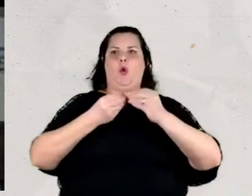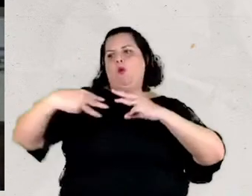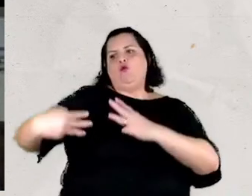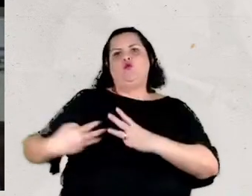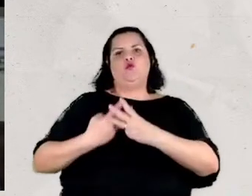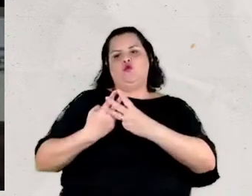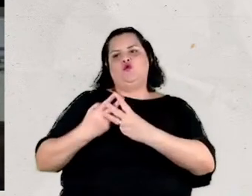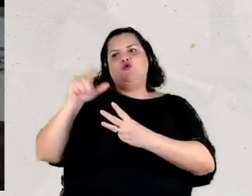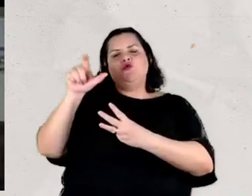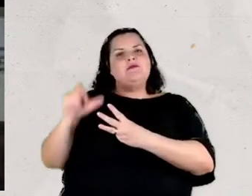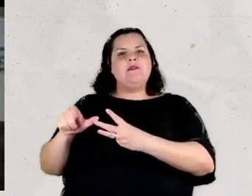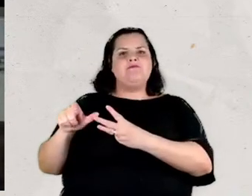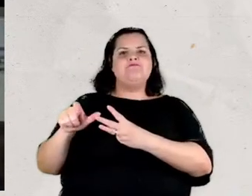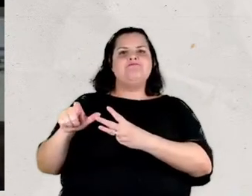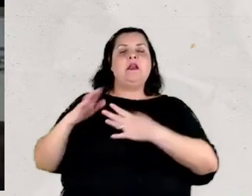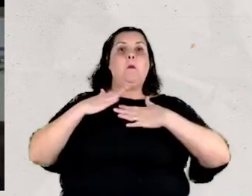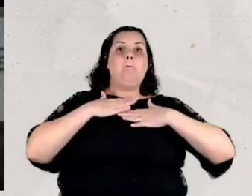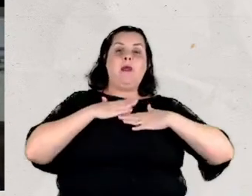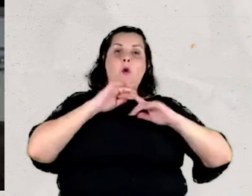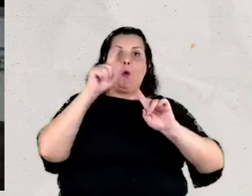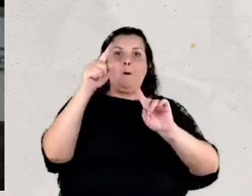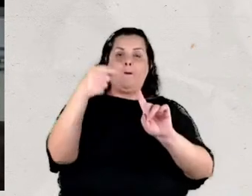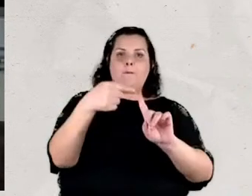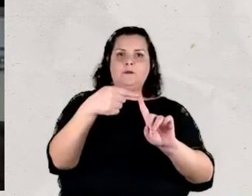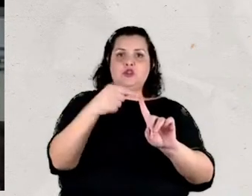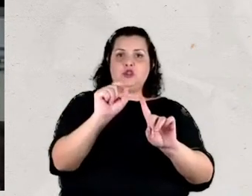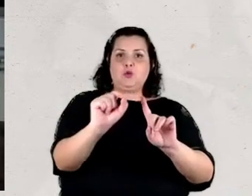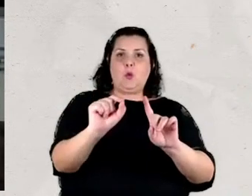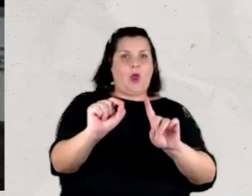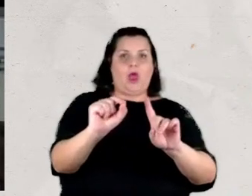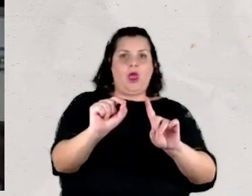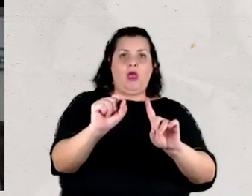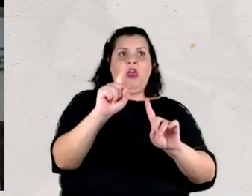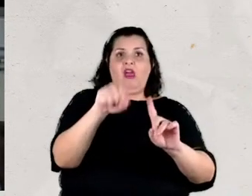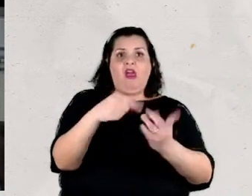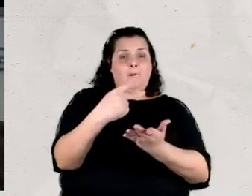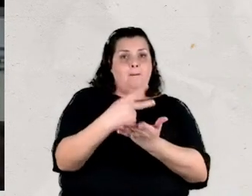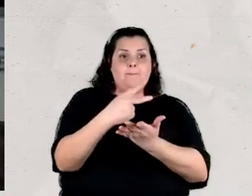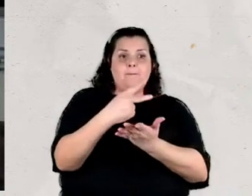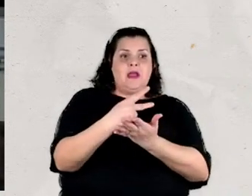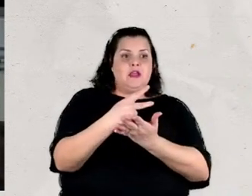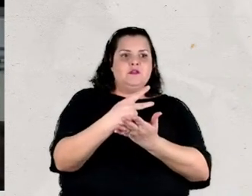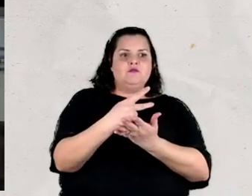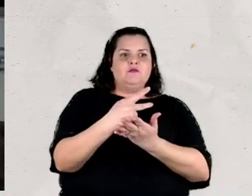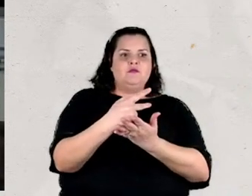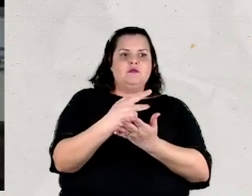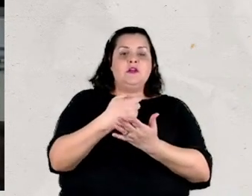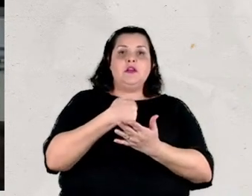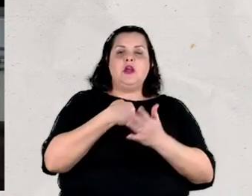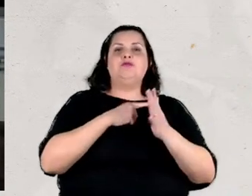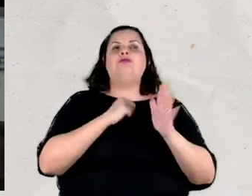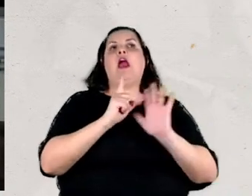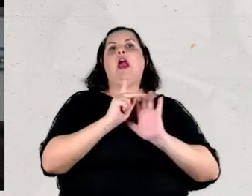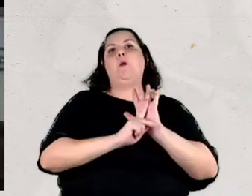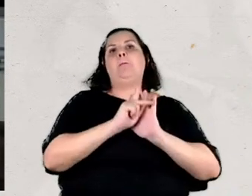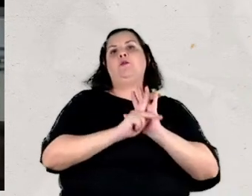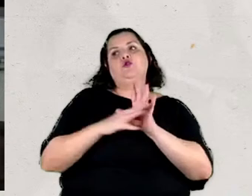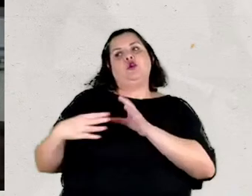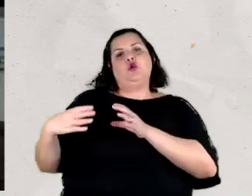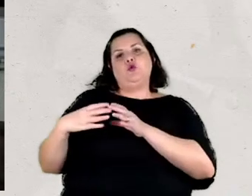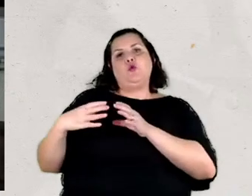with this Muslim project, the Muslim American project. It's not to convince anyone of my